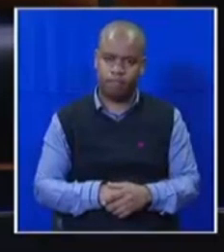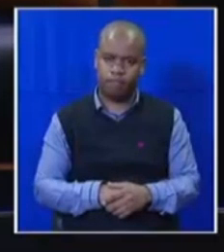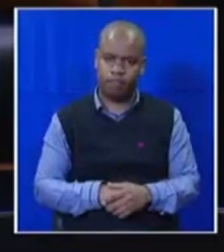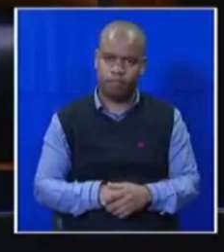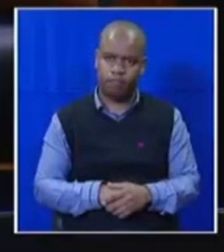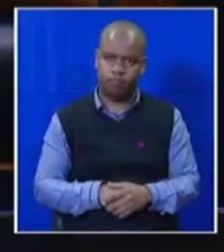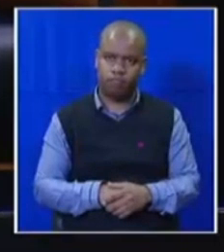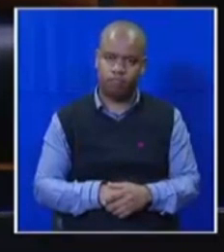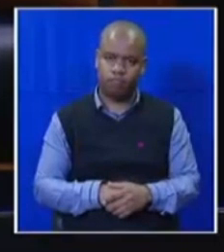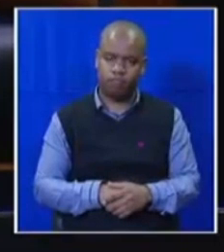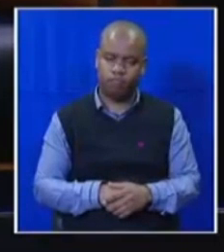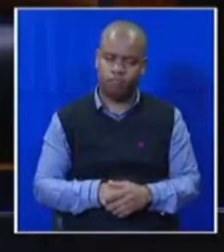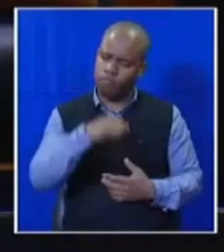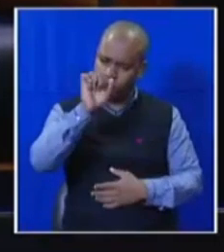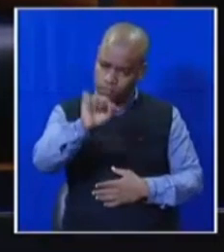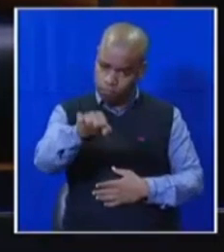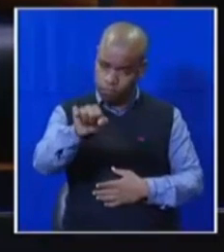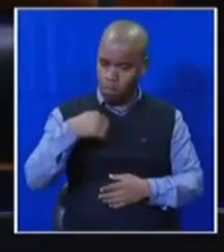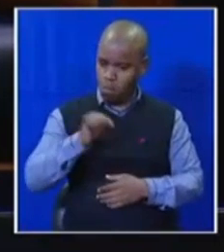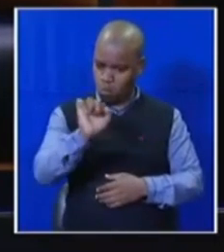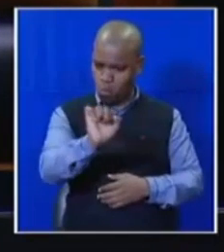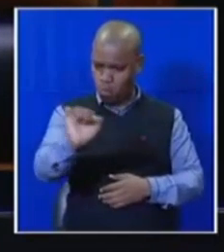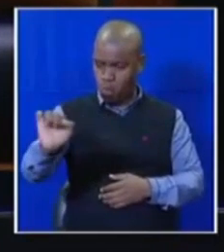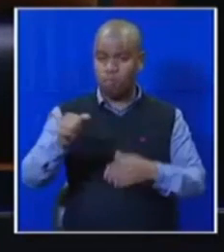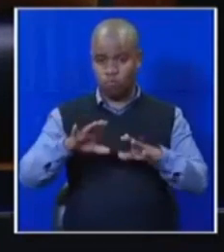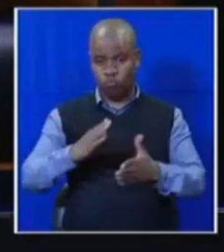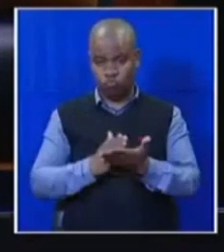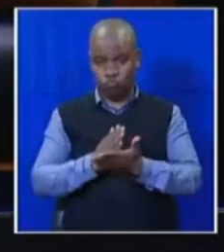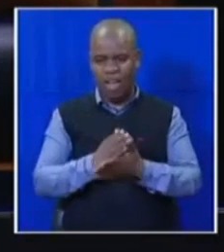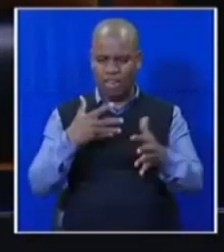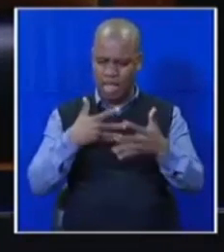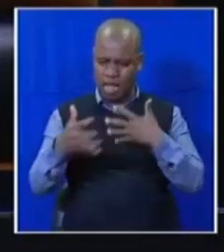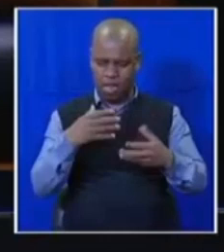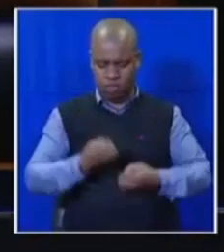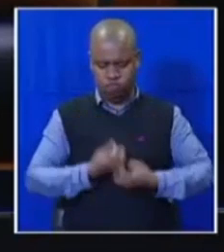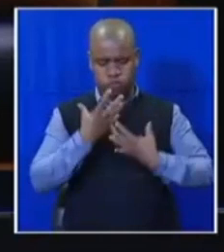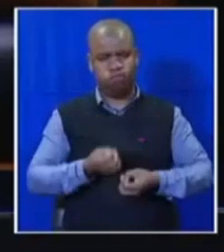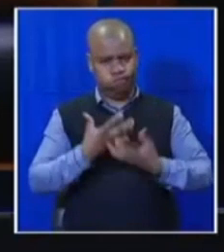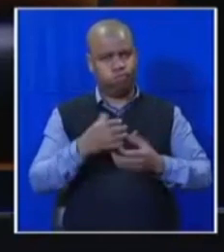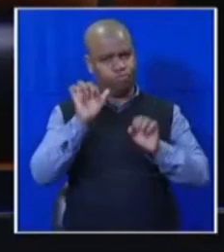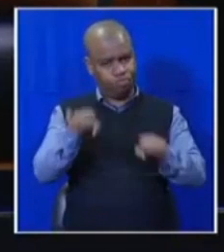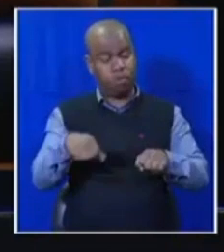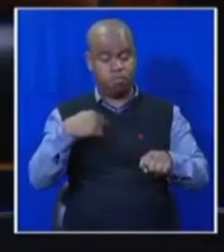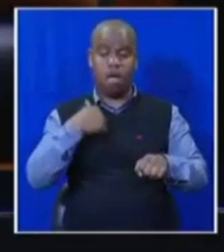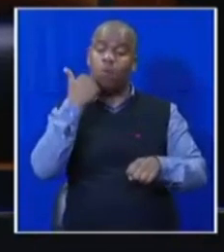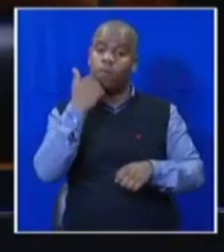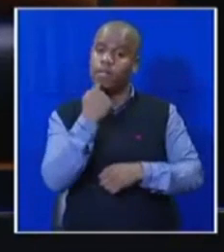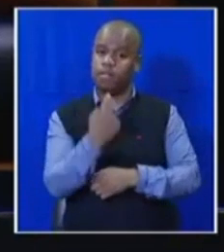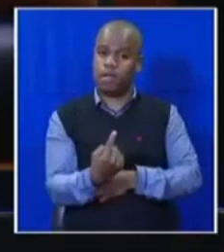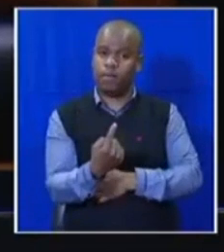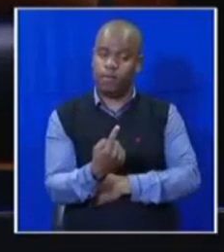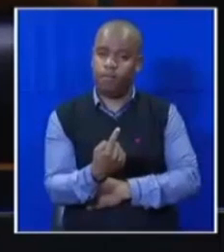it is the right of members to express their concern in the House, in whatever form. I do wish to express